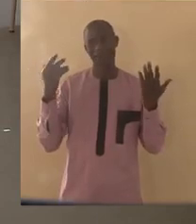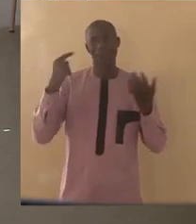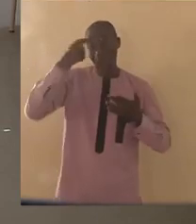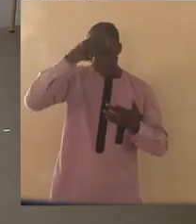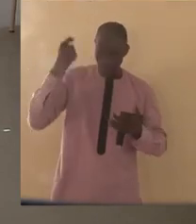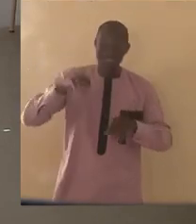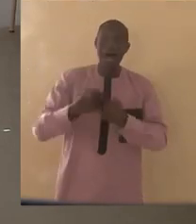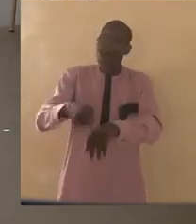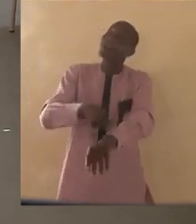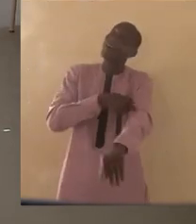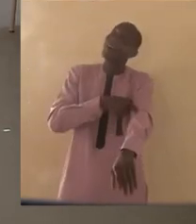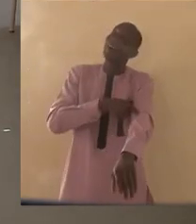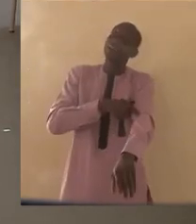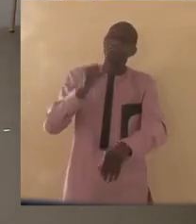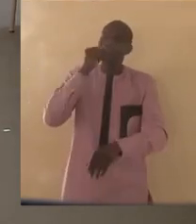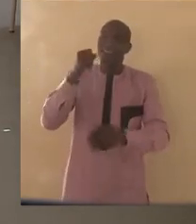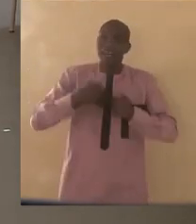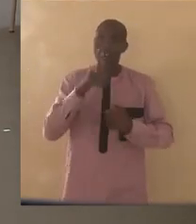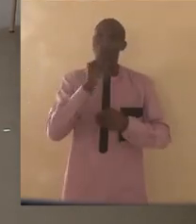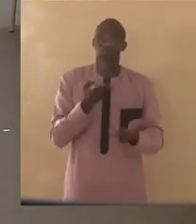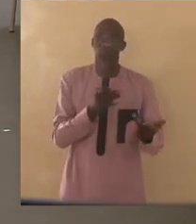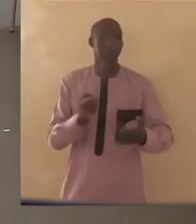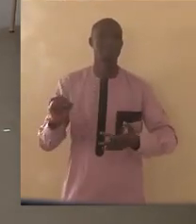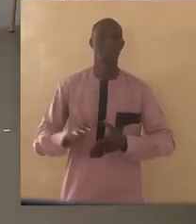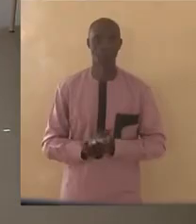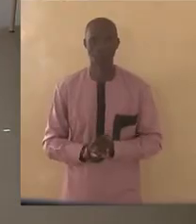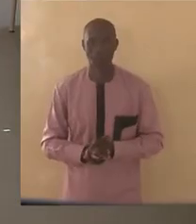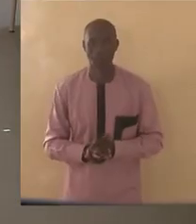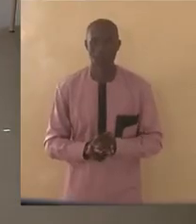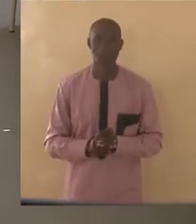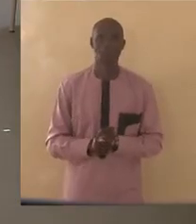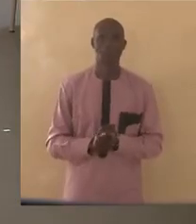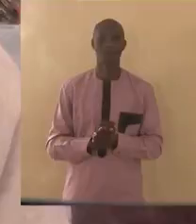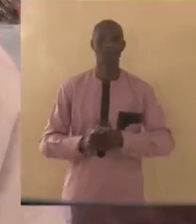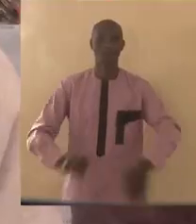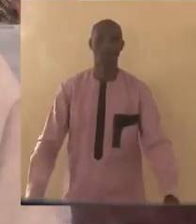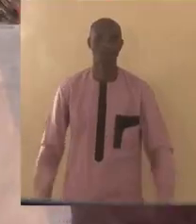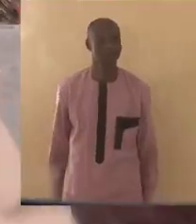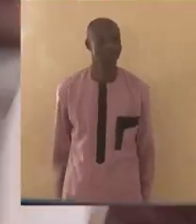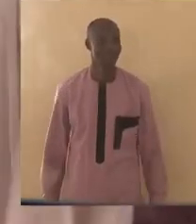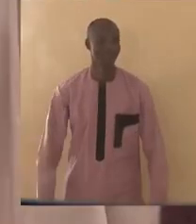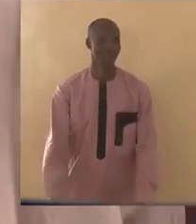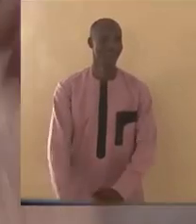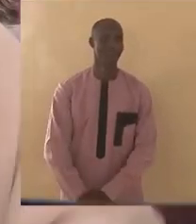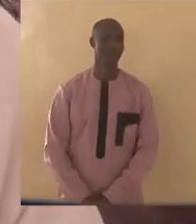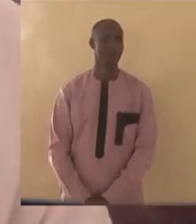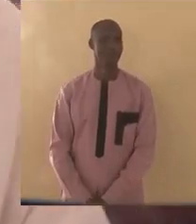That is because of how long she has been waiting. I lie.